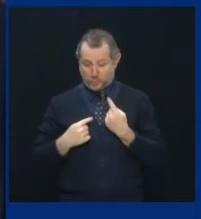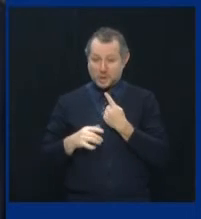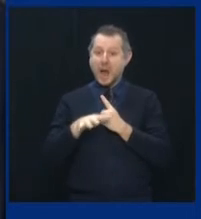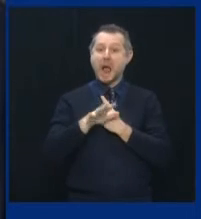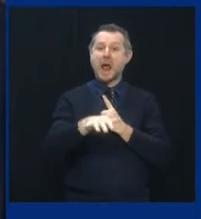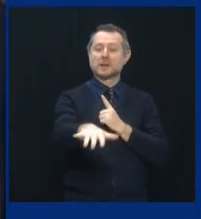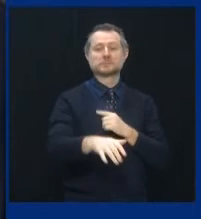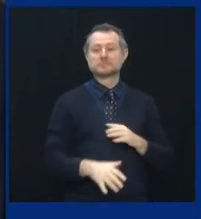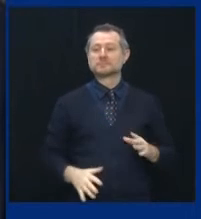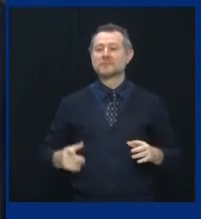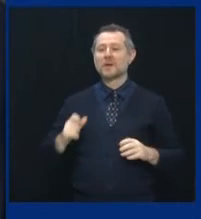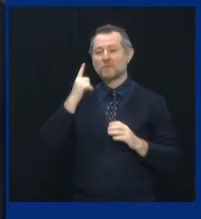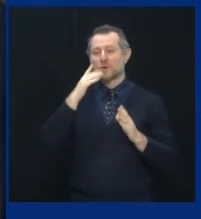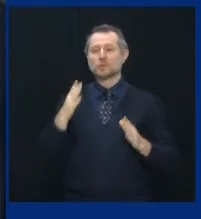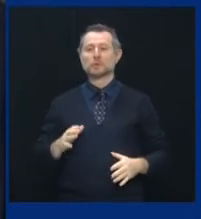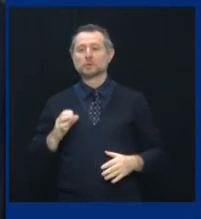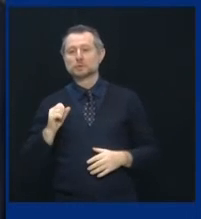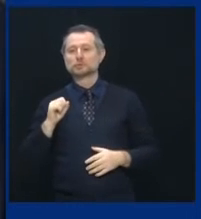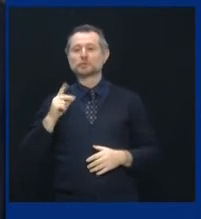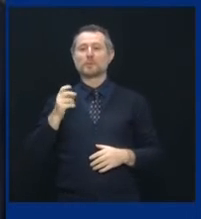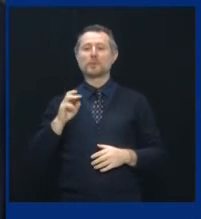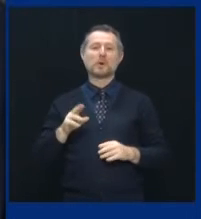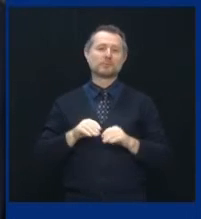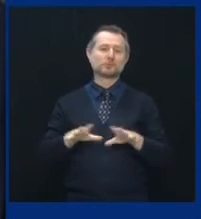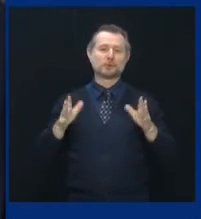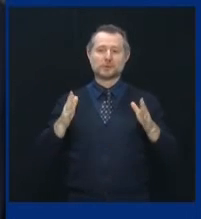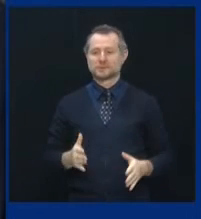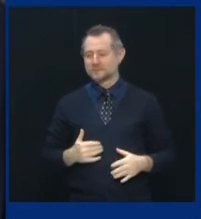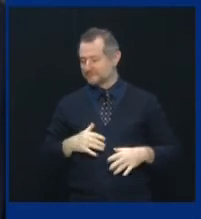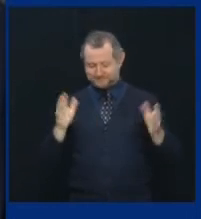Governor super spreader, State of the State. It